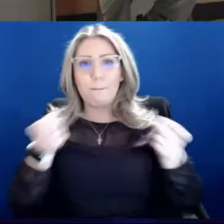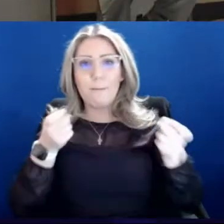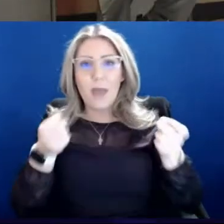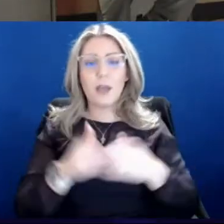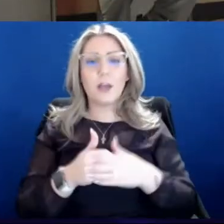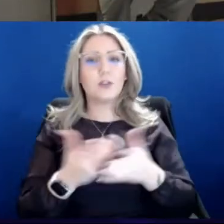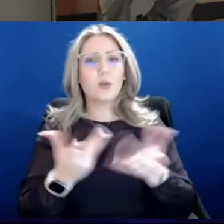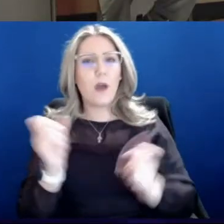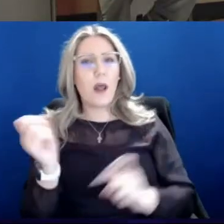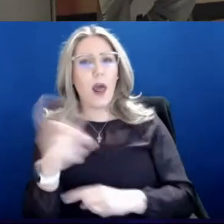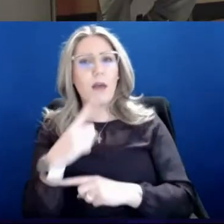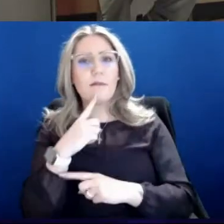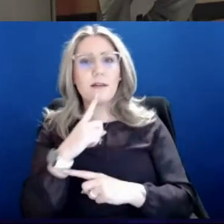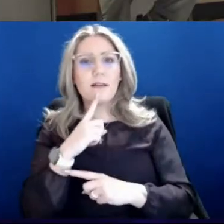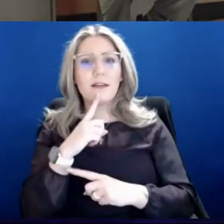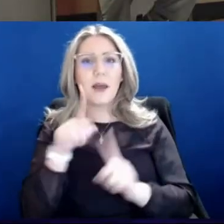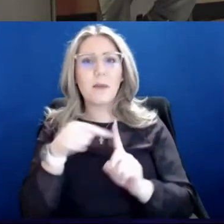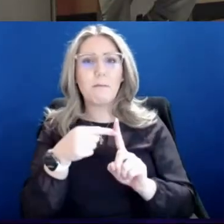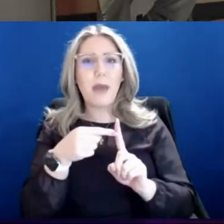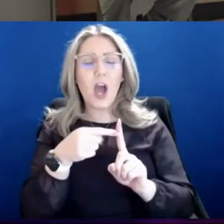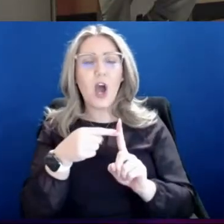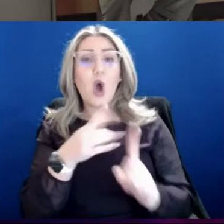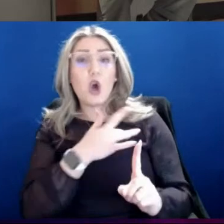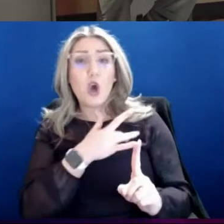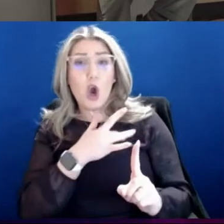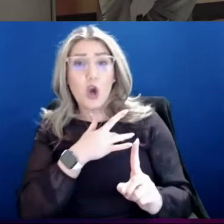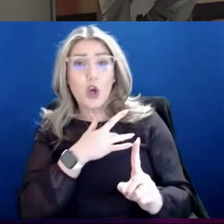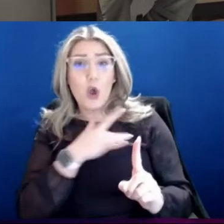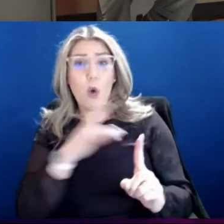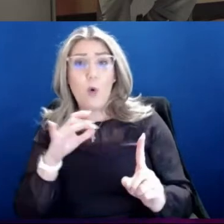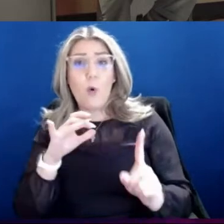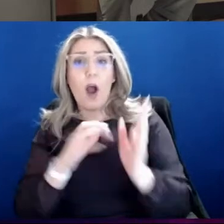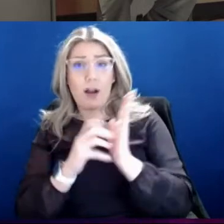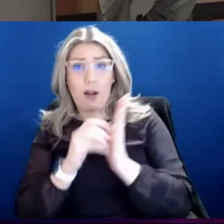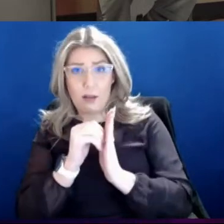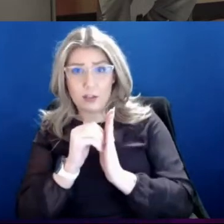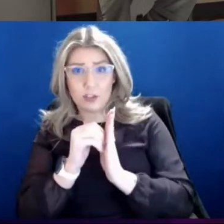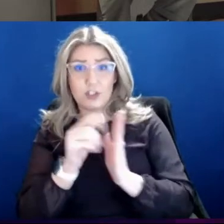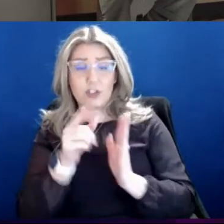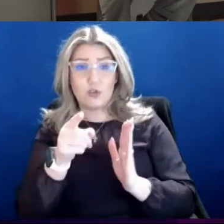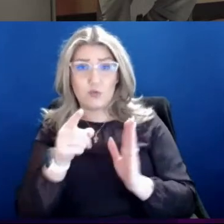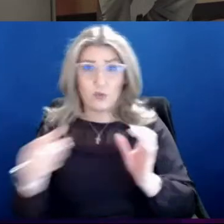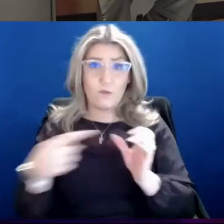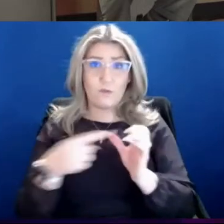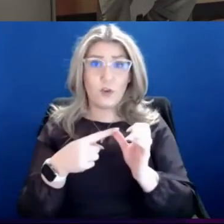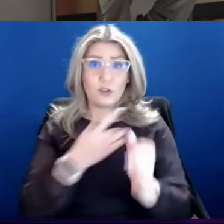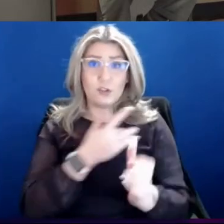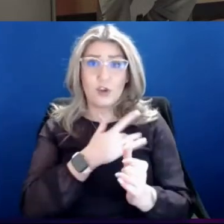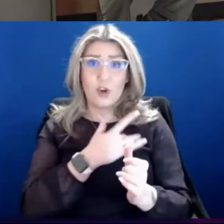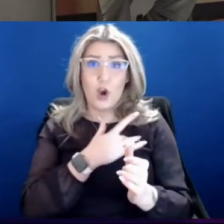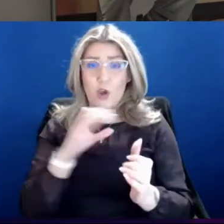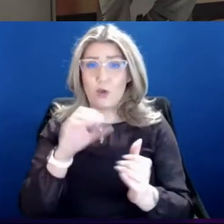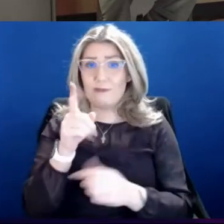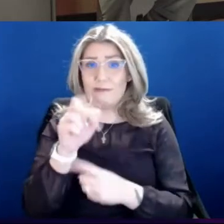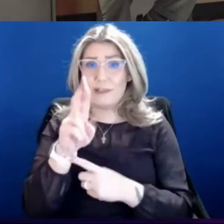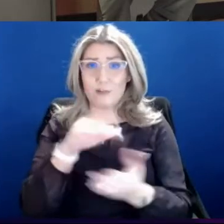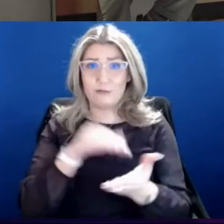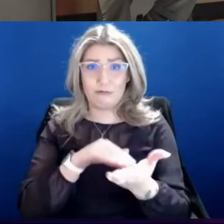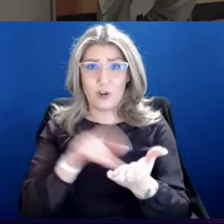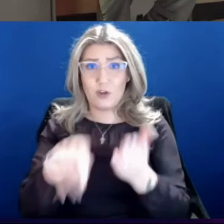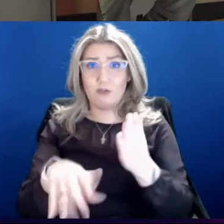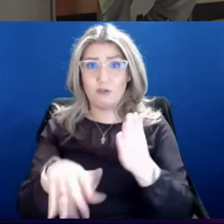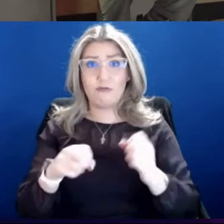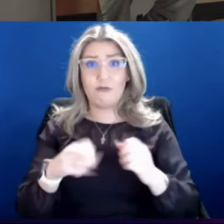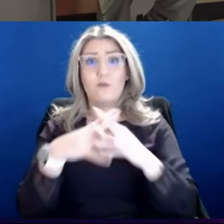about cardio-oncology, and I want to make sure I get this right. You were the first cardio-oncologist in the whole region, and you founded the